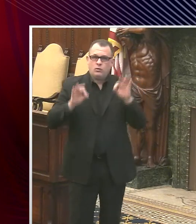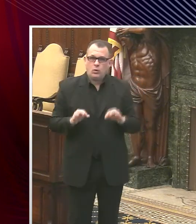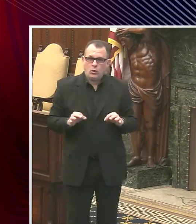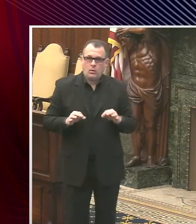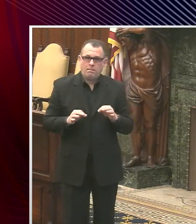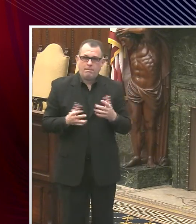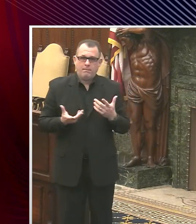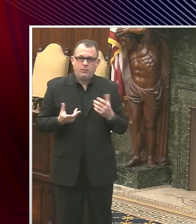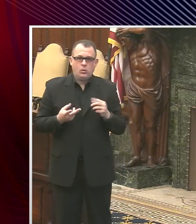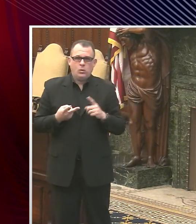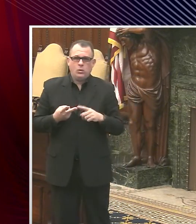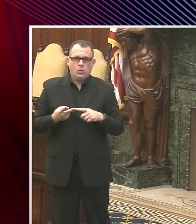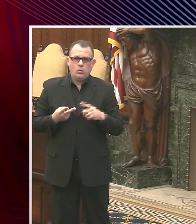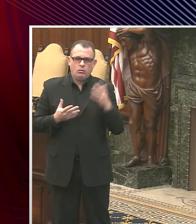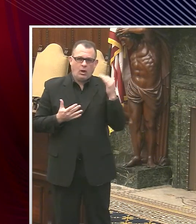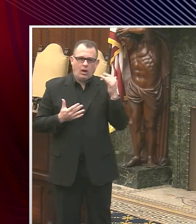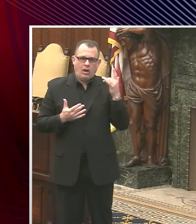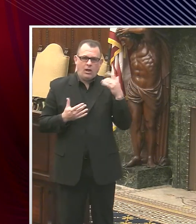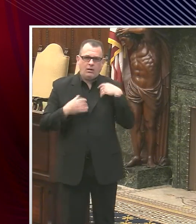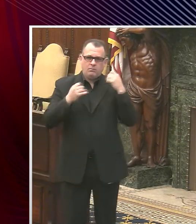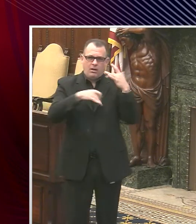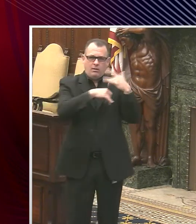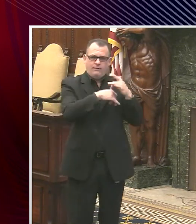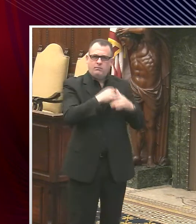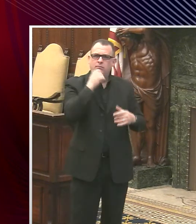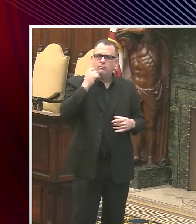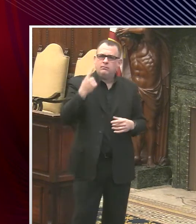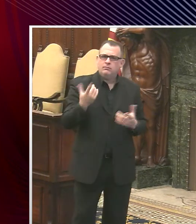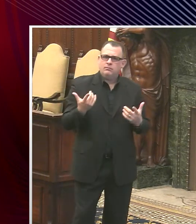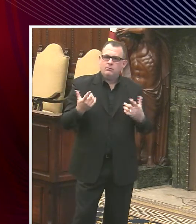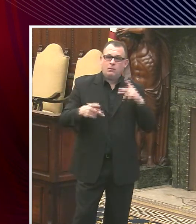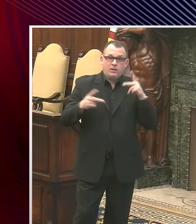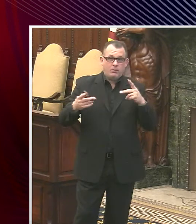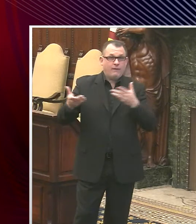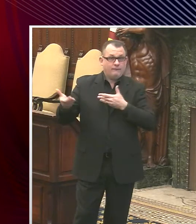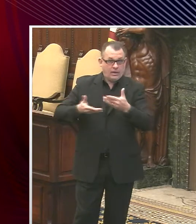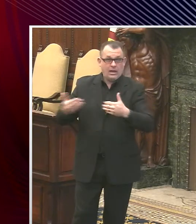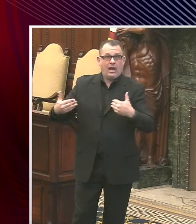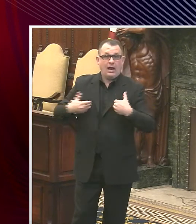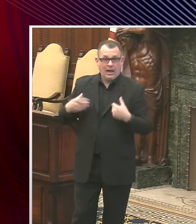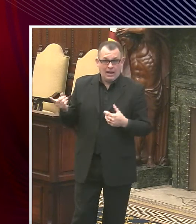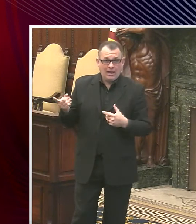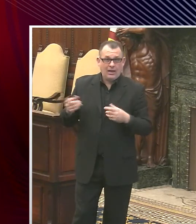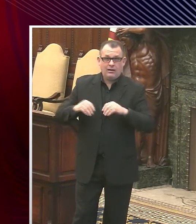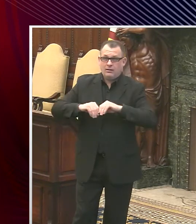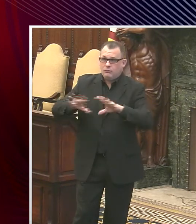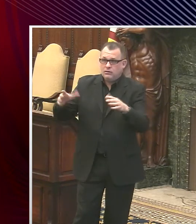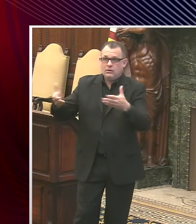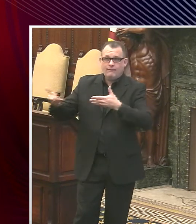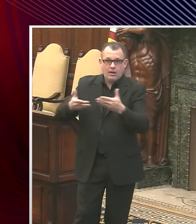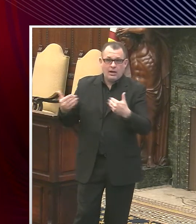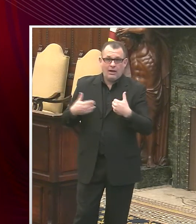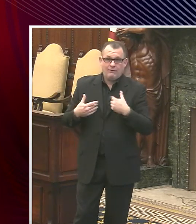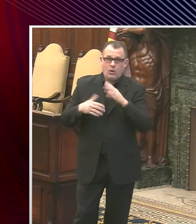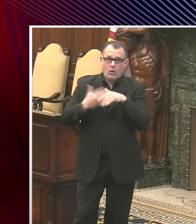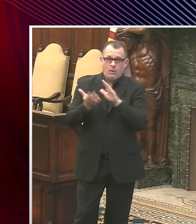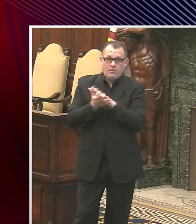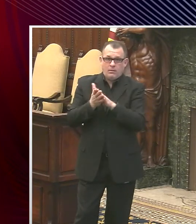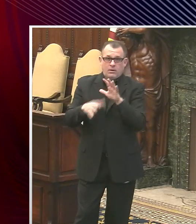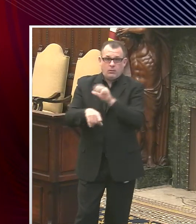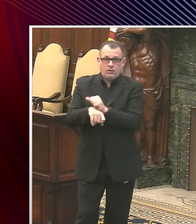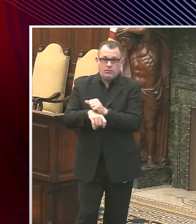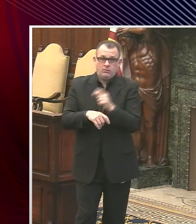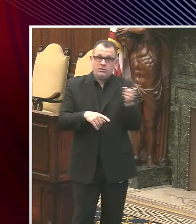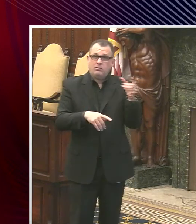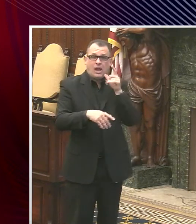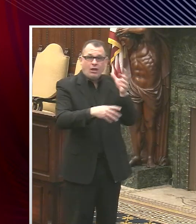who are receiving invites? There are people to invite, but we send out invitations and they don't lead to appointments. We don't know if they didn't get the message, or